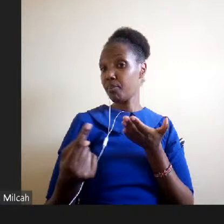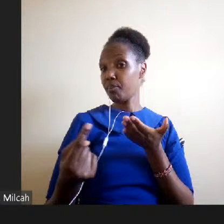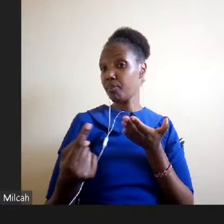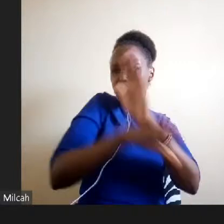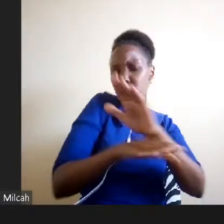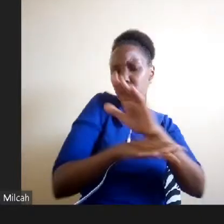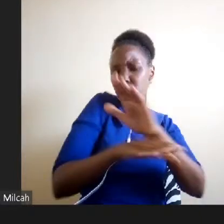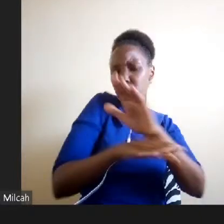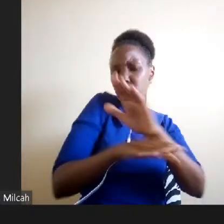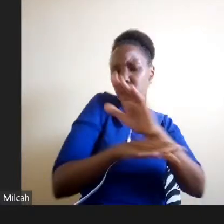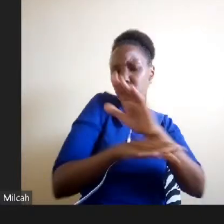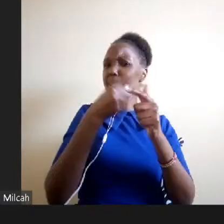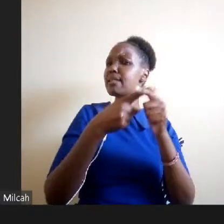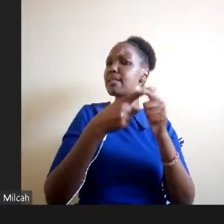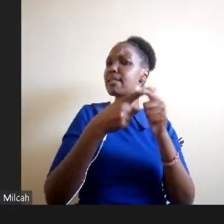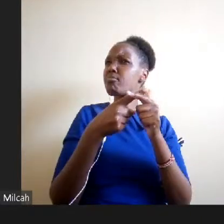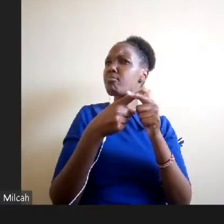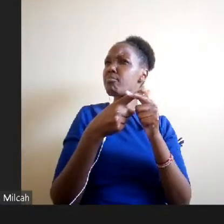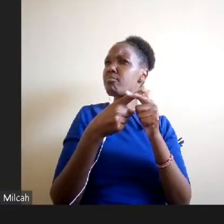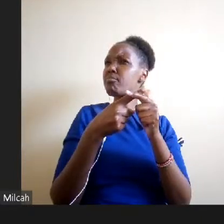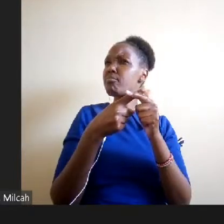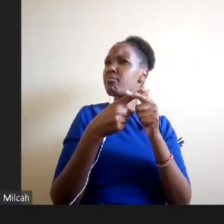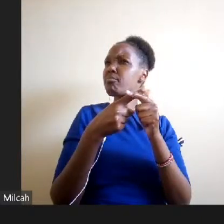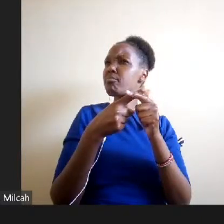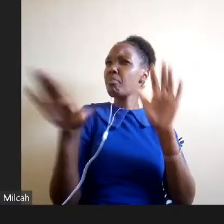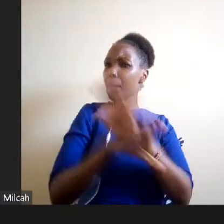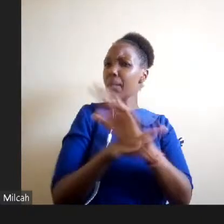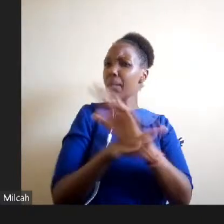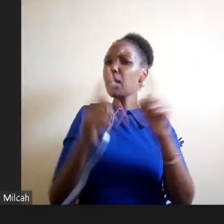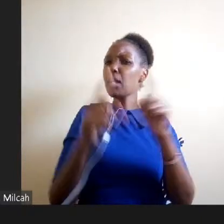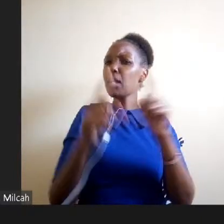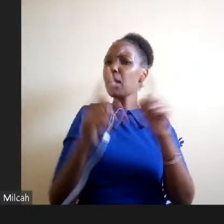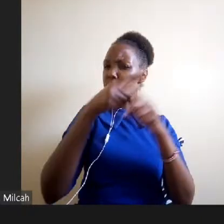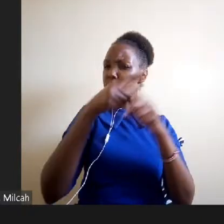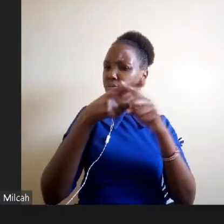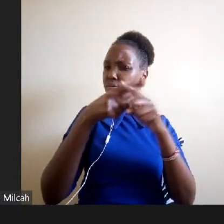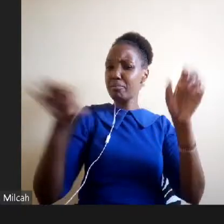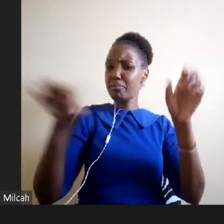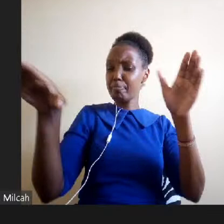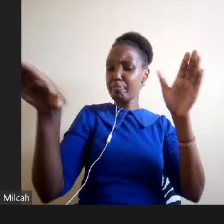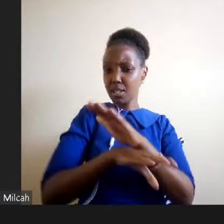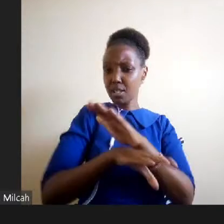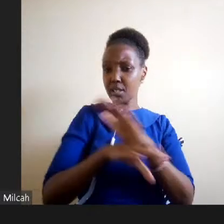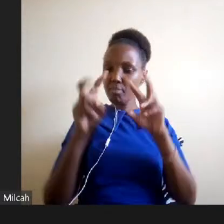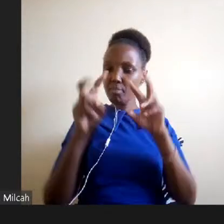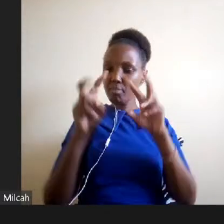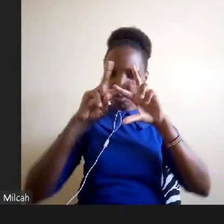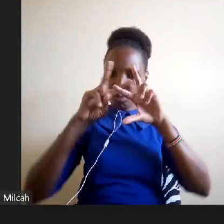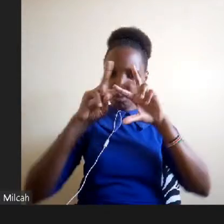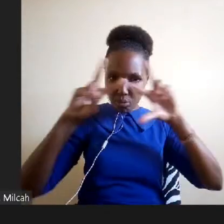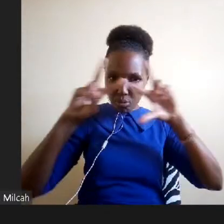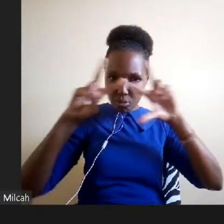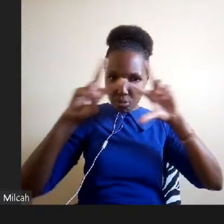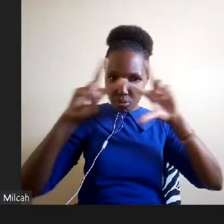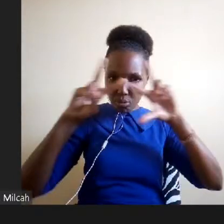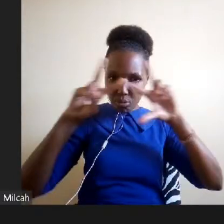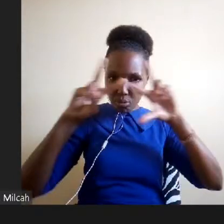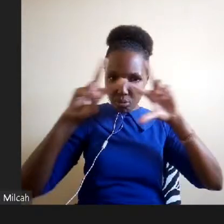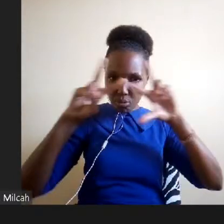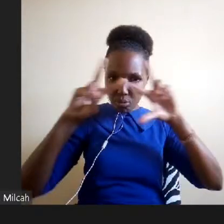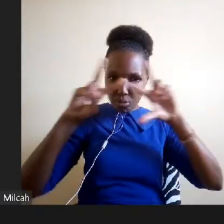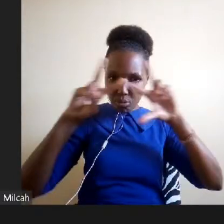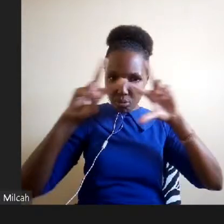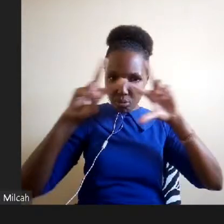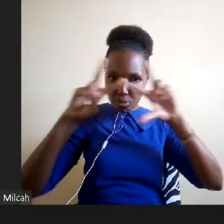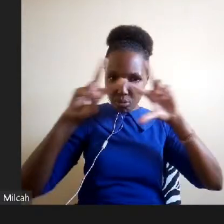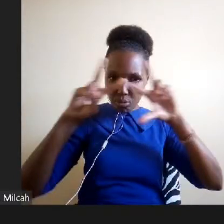all the children, but specifically children who are below the age of 10, should be supervised while they're using the internet. Because at that point, if you see